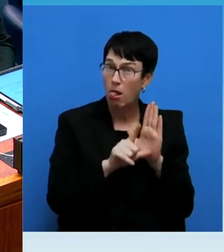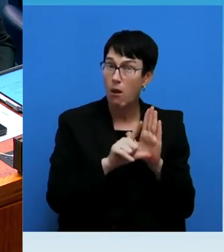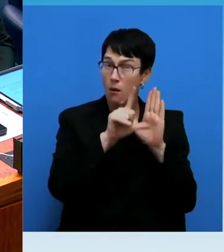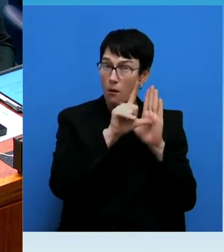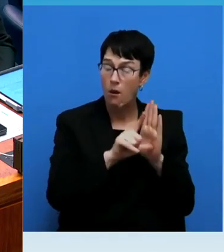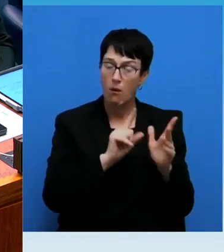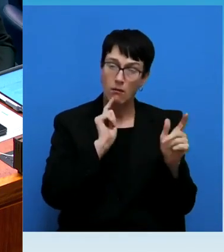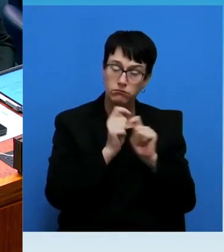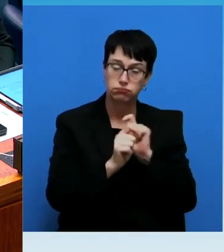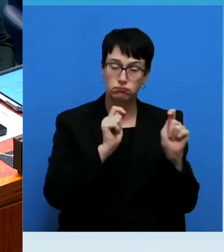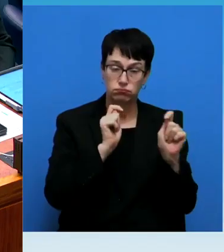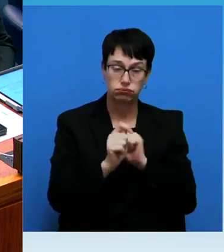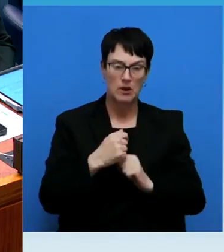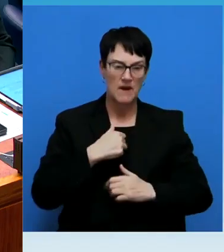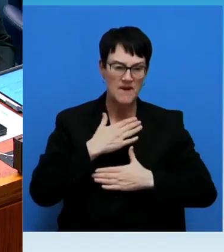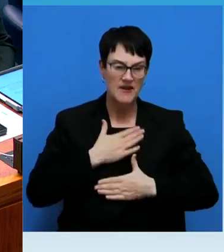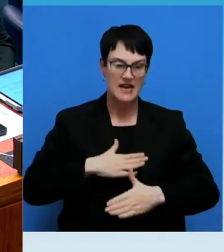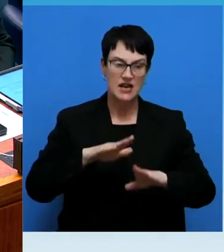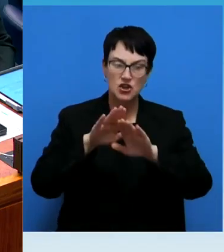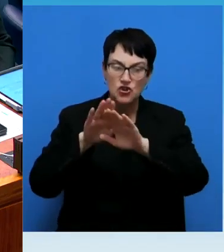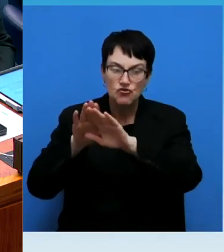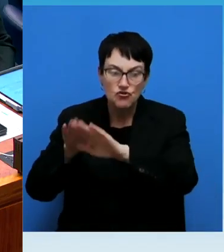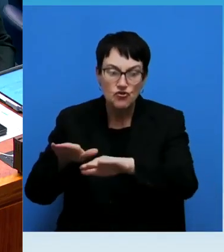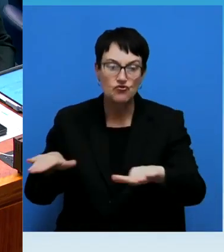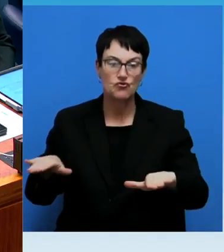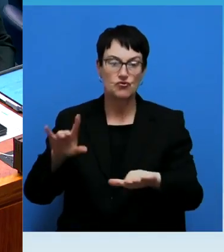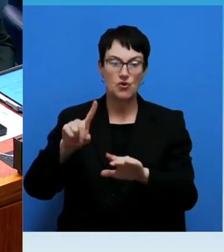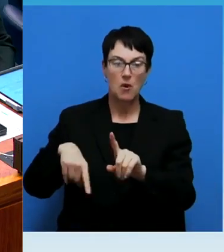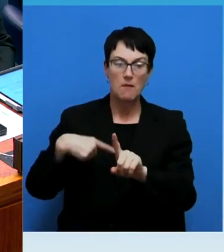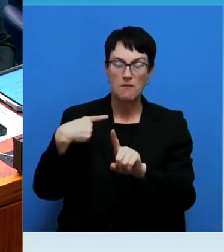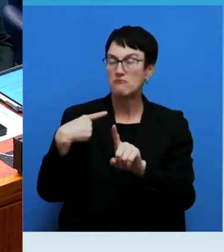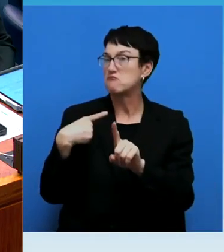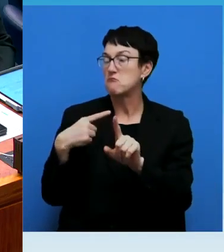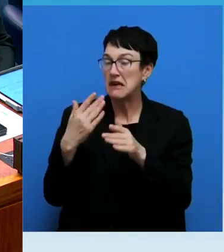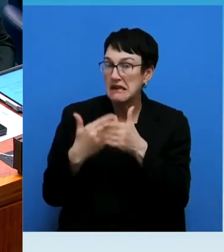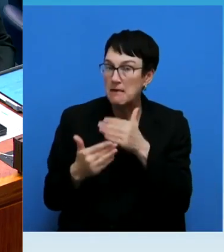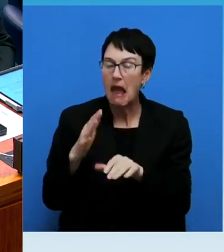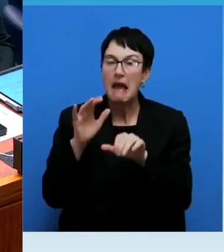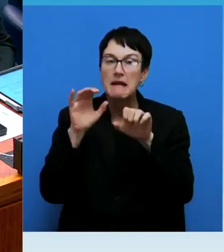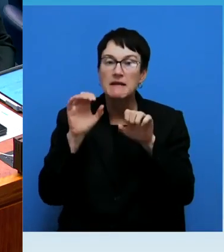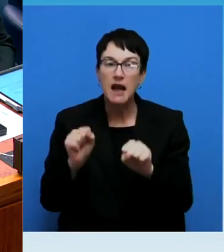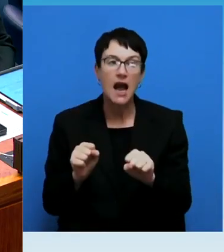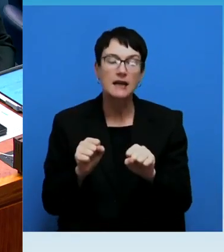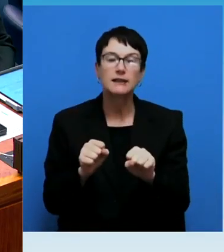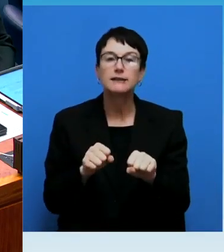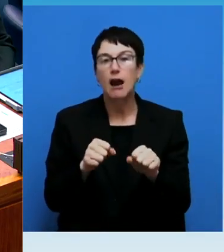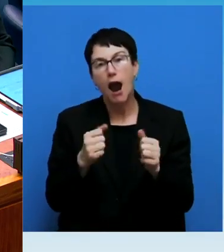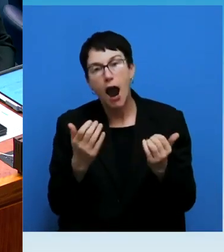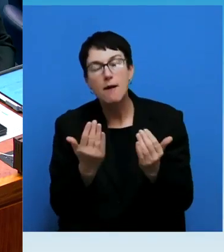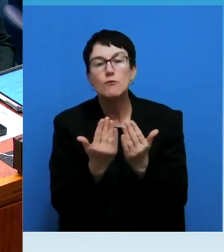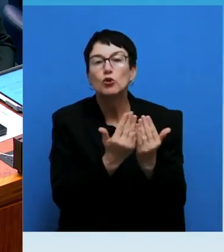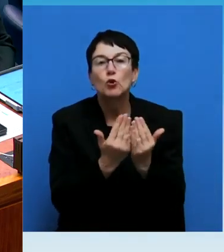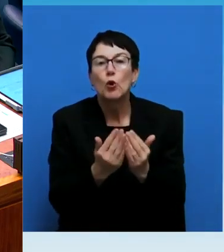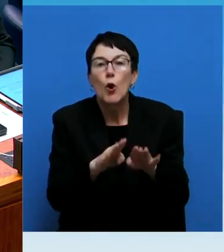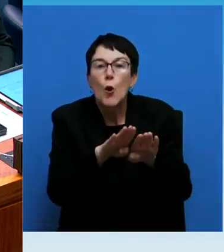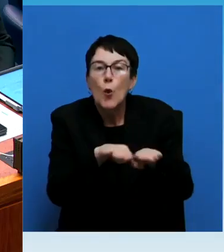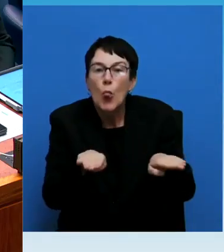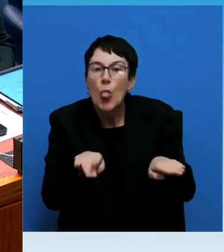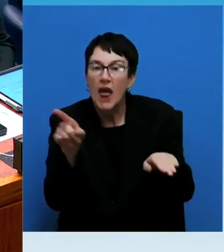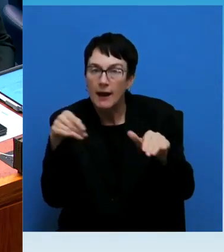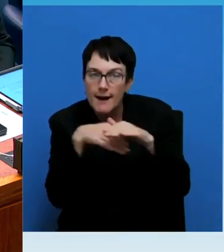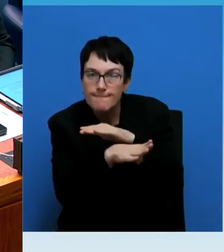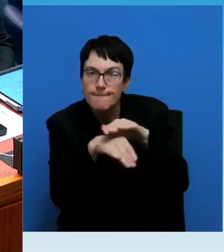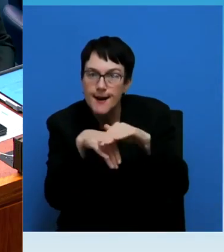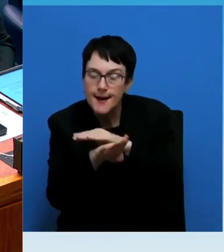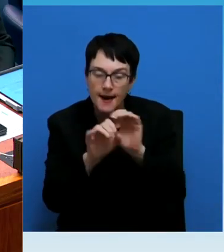I personally submit a proposal through the government website to suggest that accessible